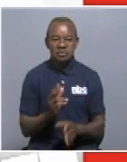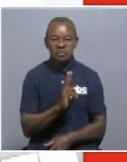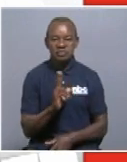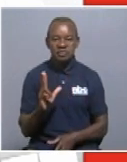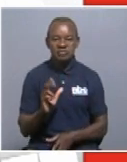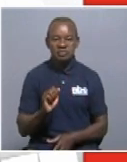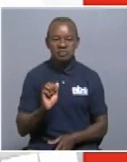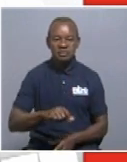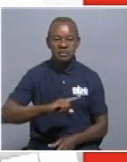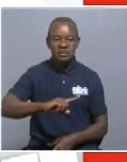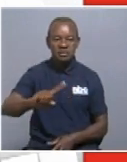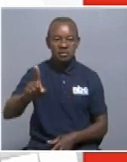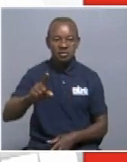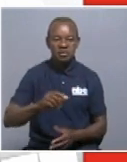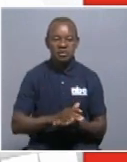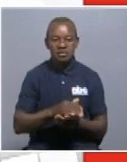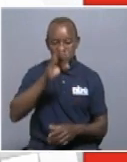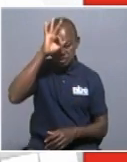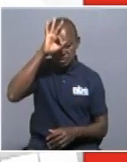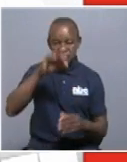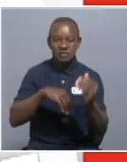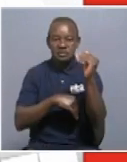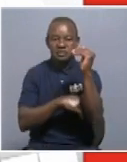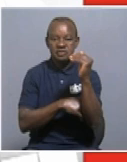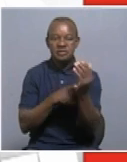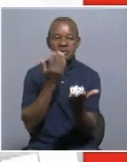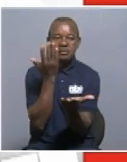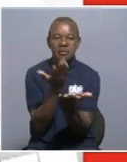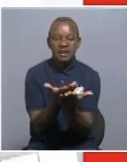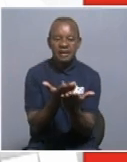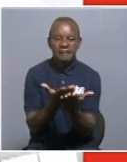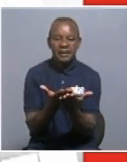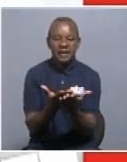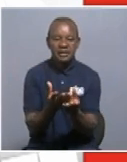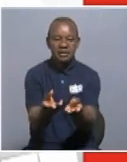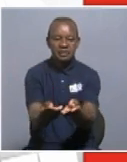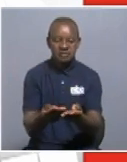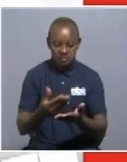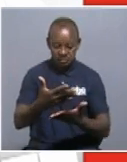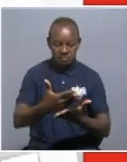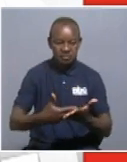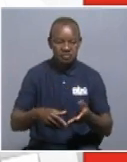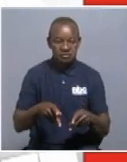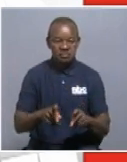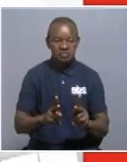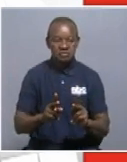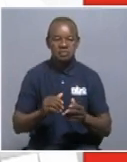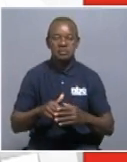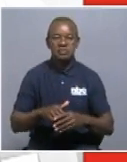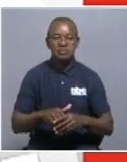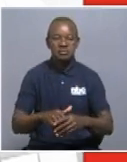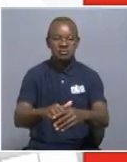one's COVID-19 status before travel is the gold standard, due to limited testing capacity as well as the